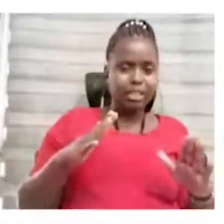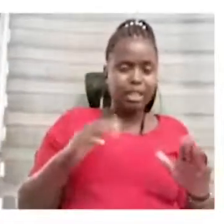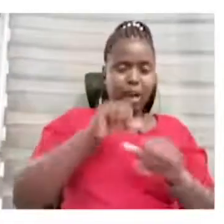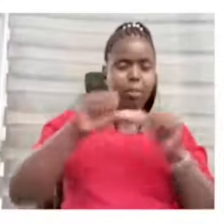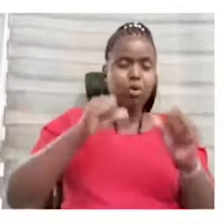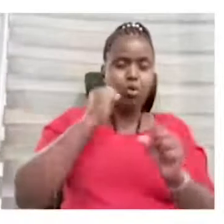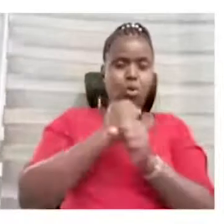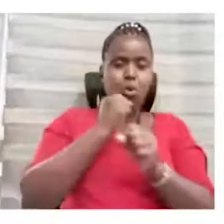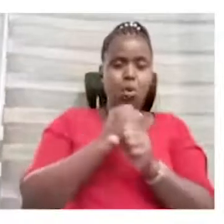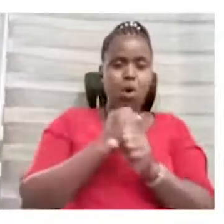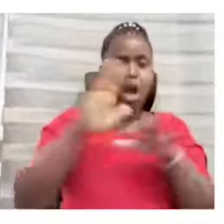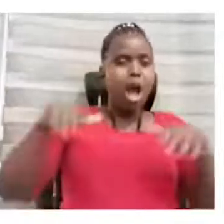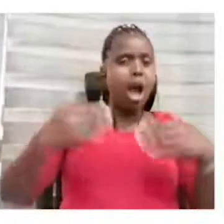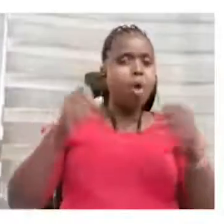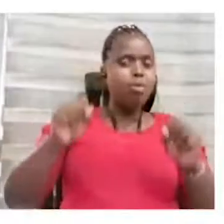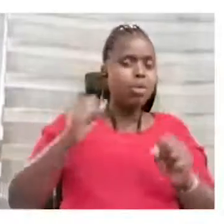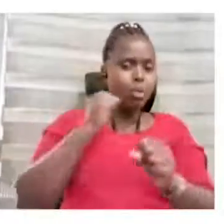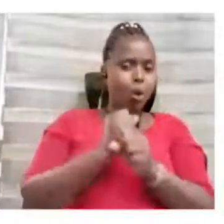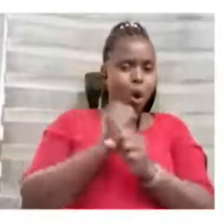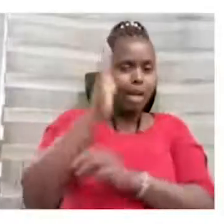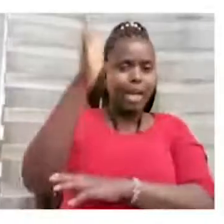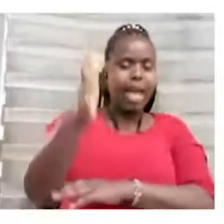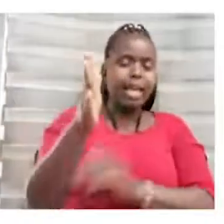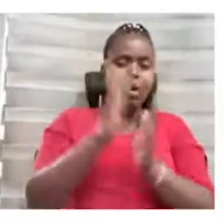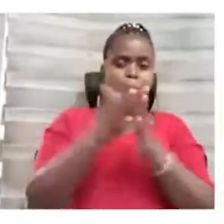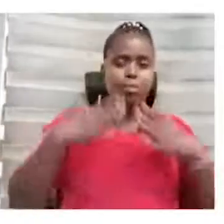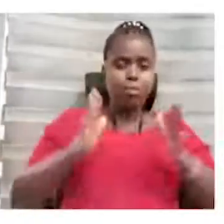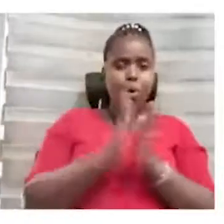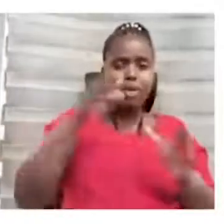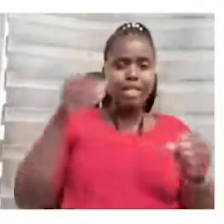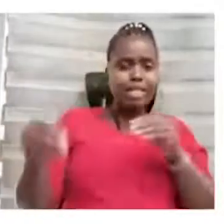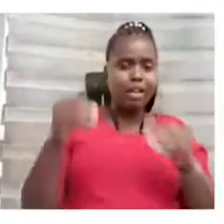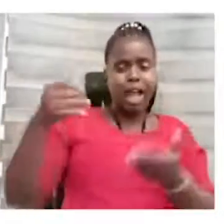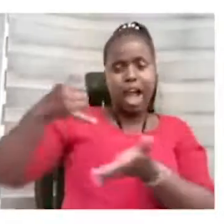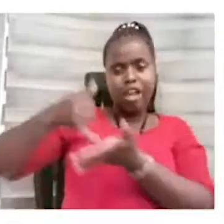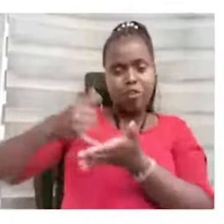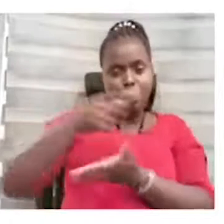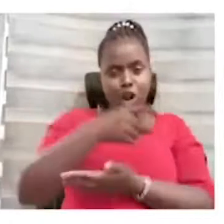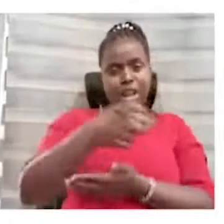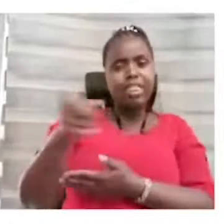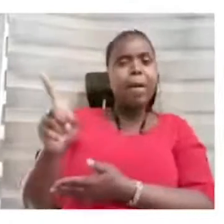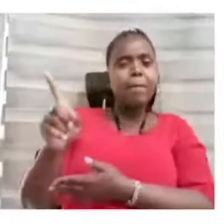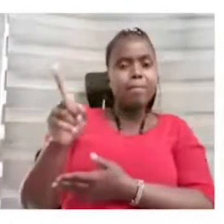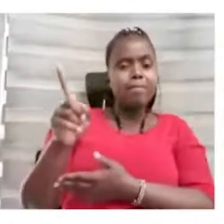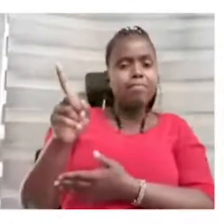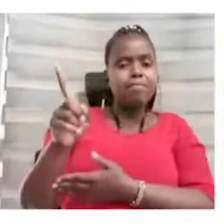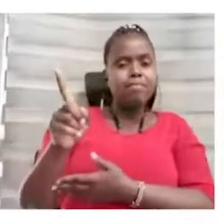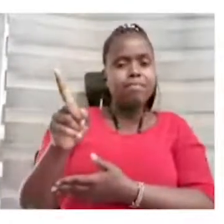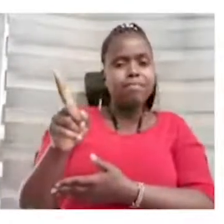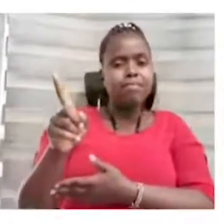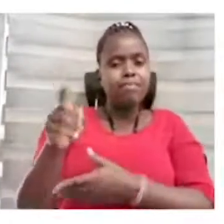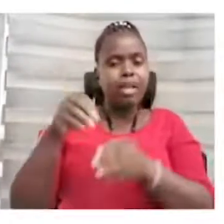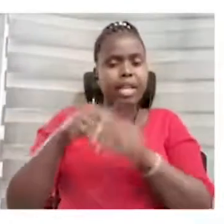How do we work directly with people with disabilities and involve them in the process? And we did hear from different